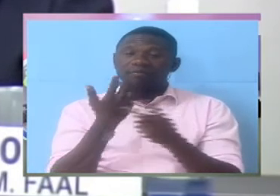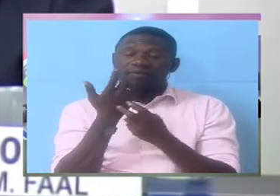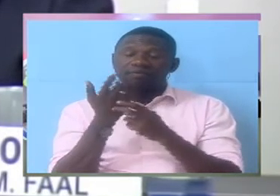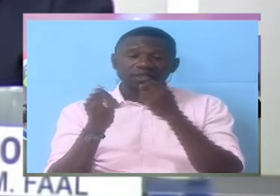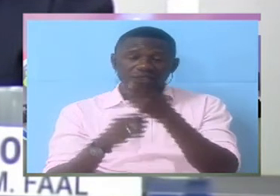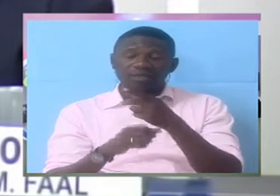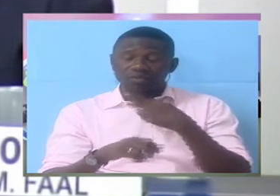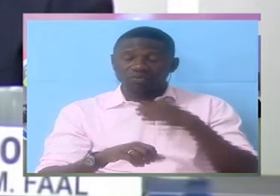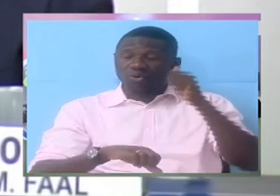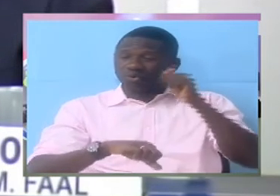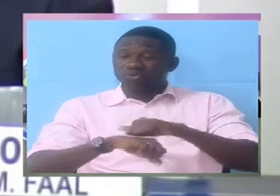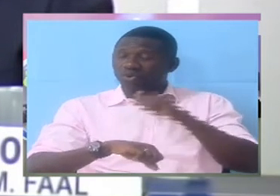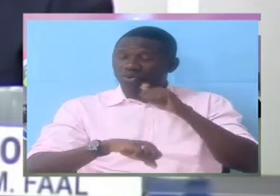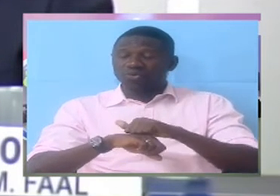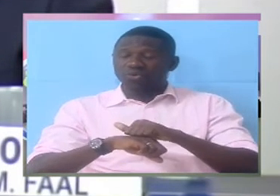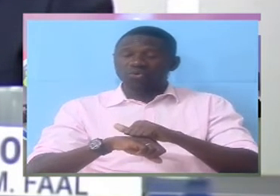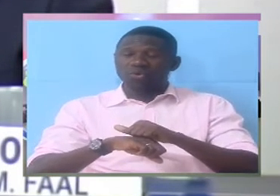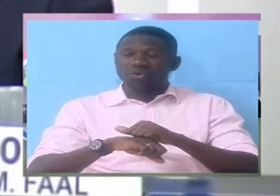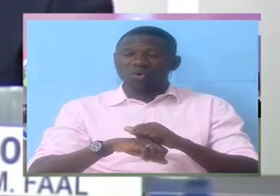dead,